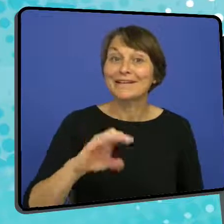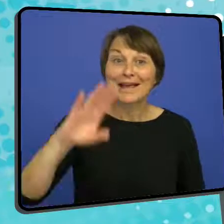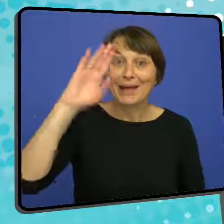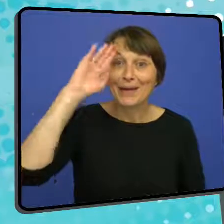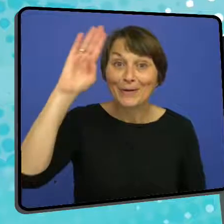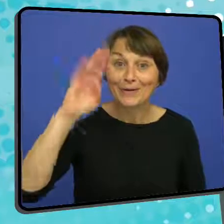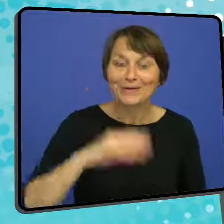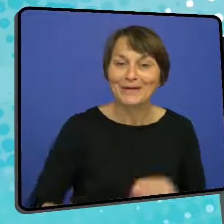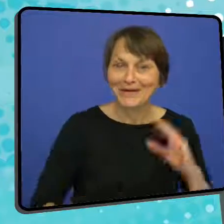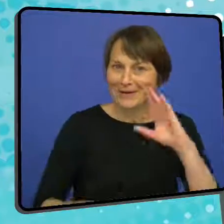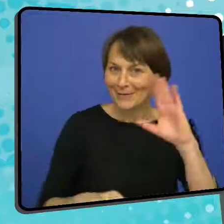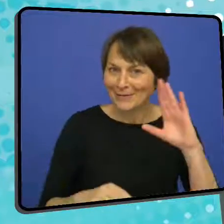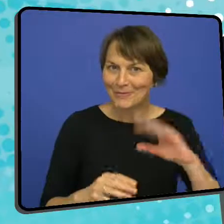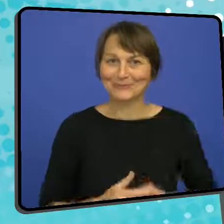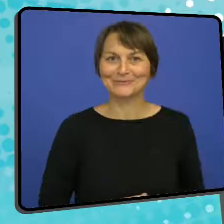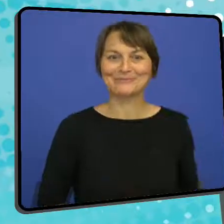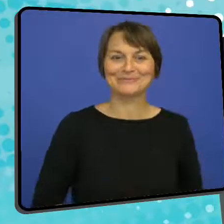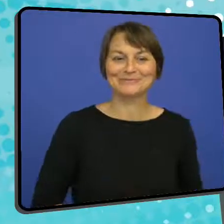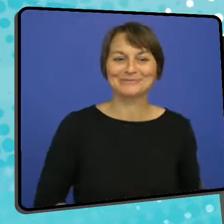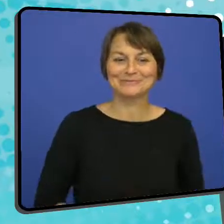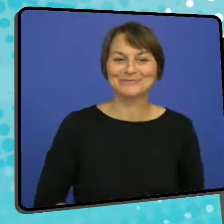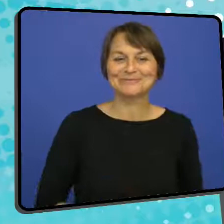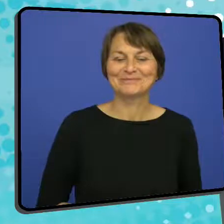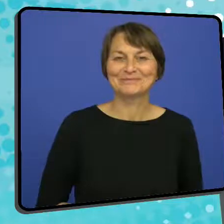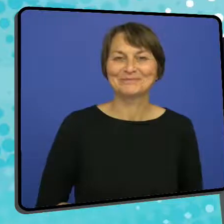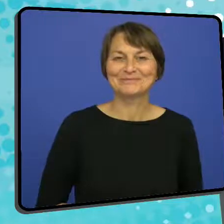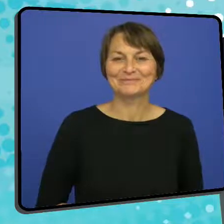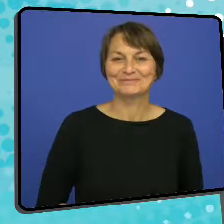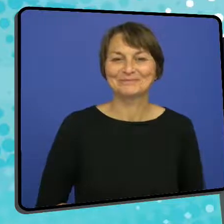Hello. Hi there.